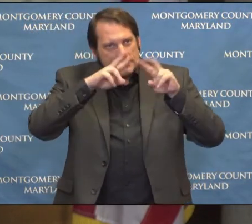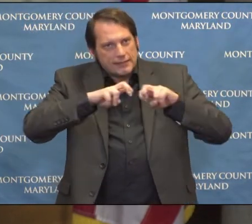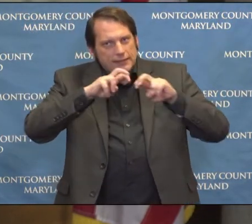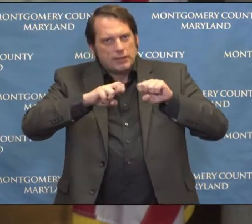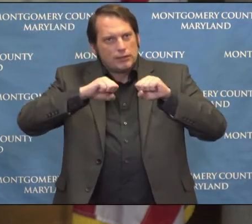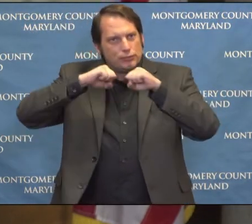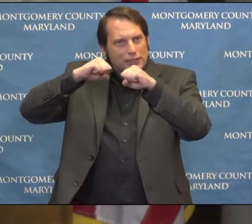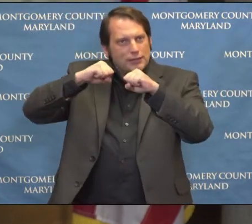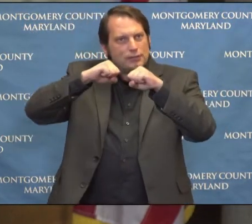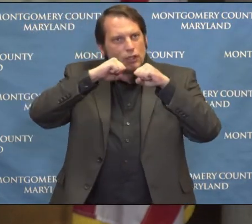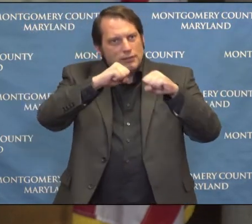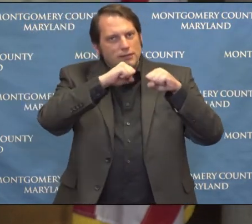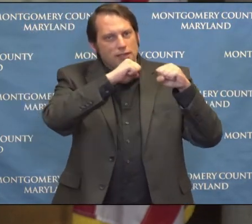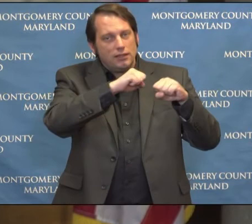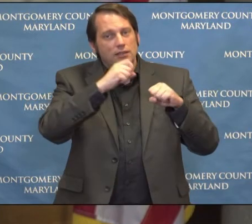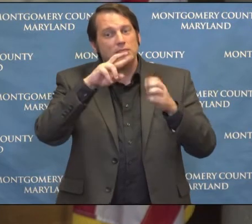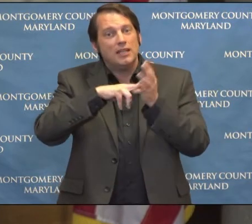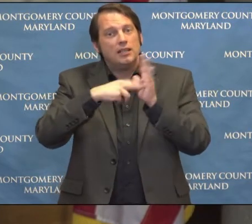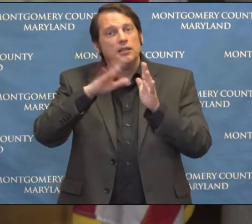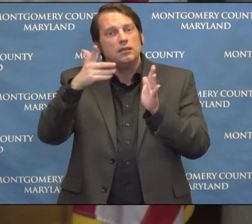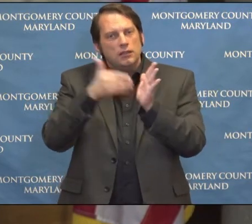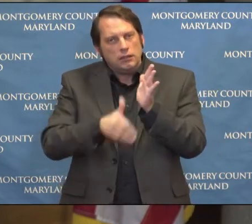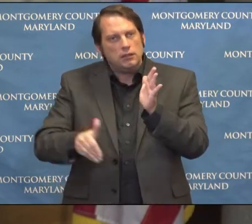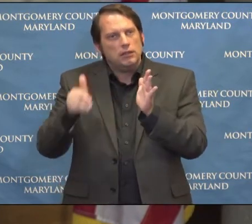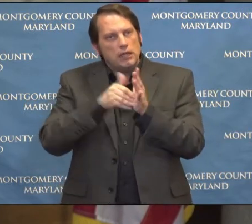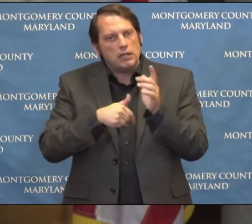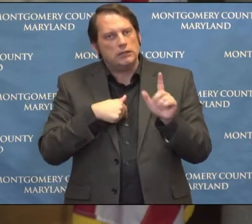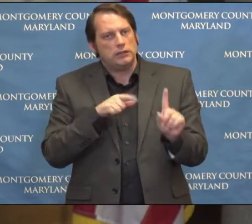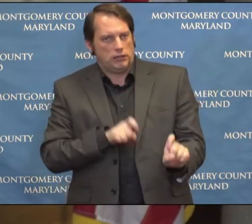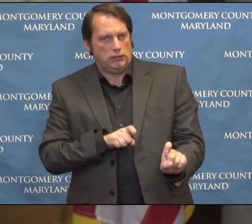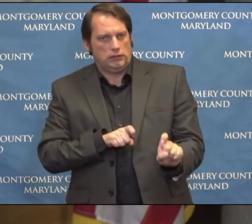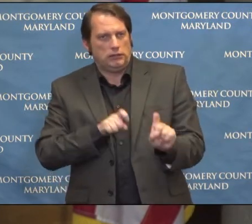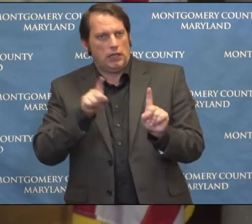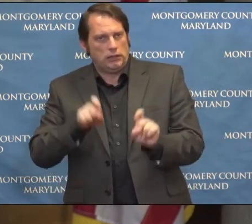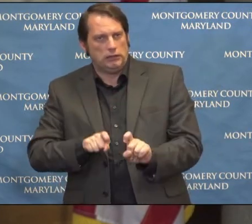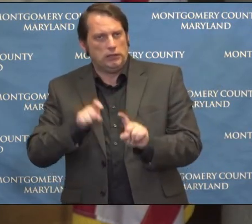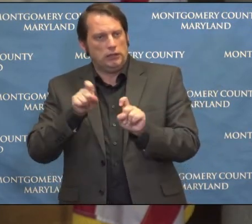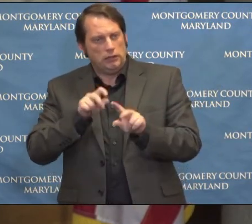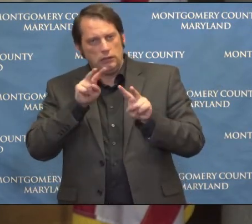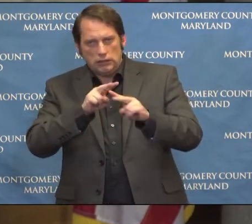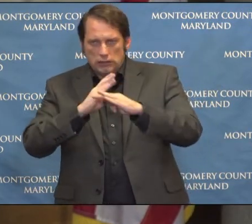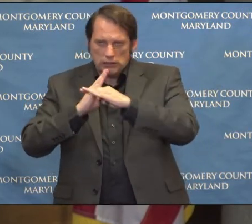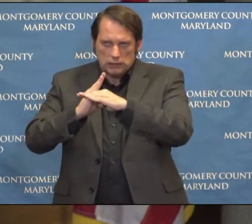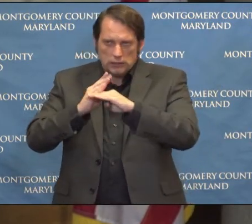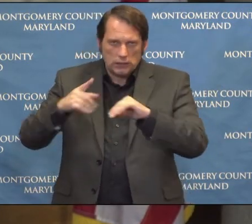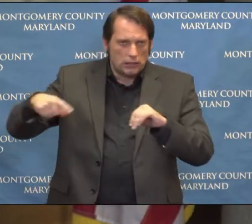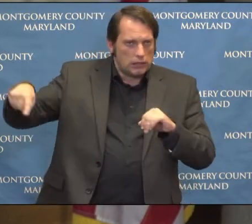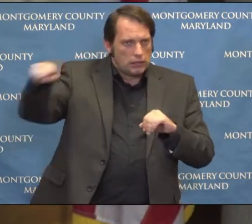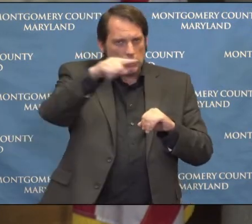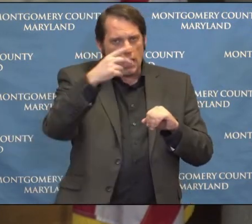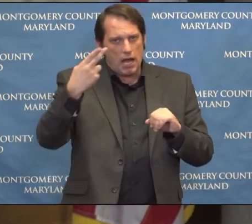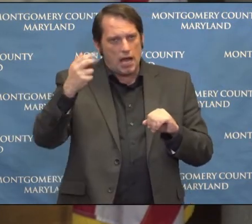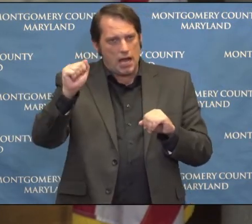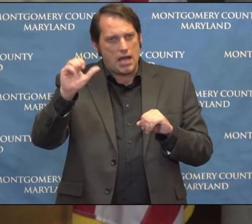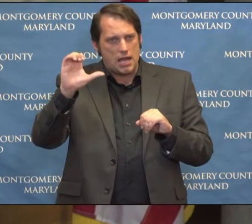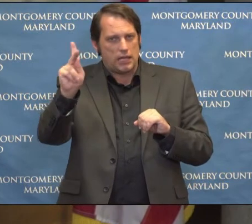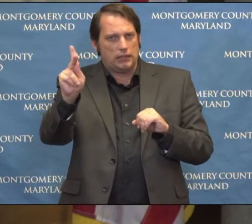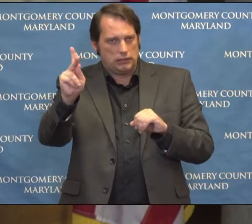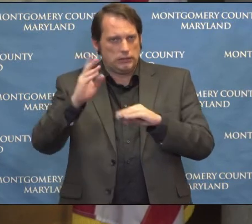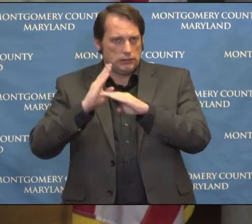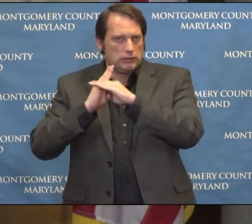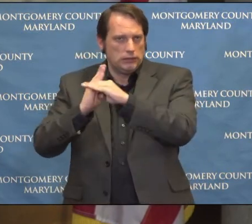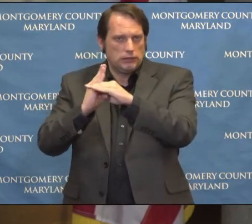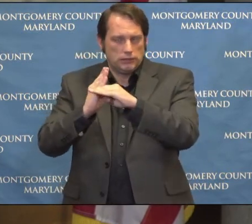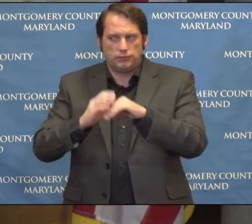that the hackers, wherever they may be in the community and the country or in somewhere else in the world, cannot get through. And